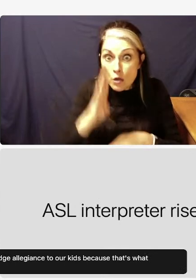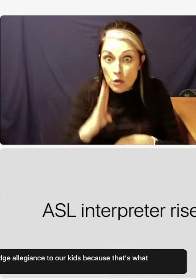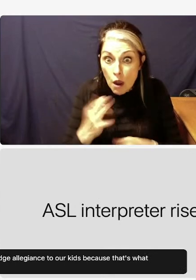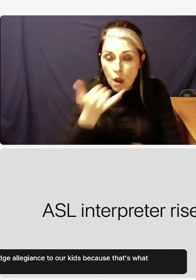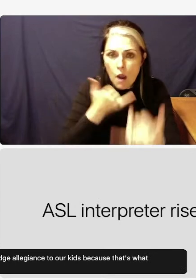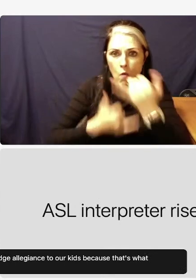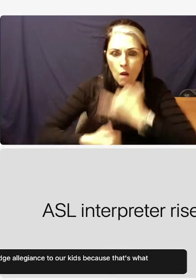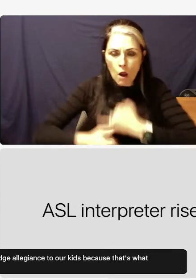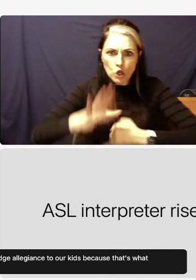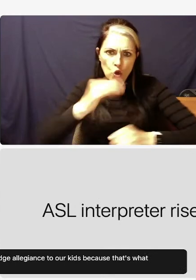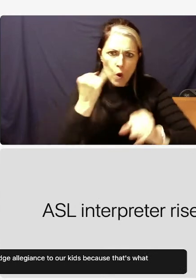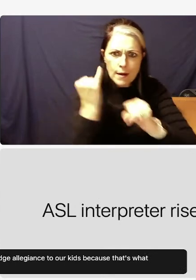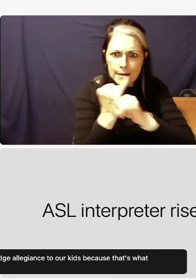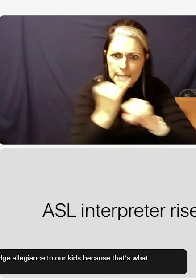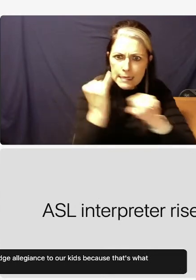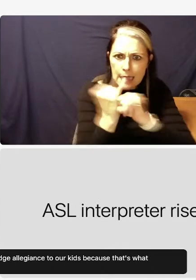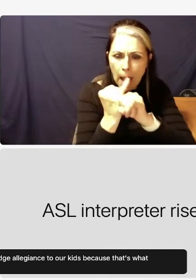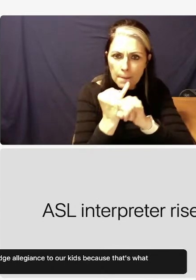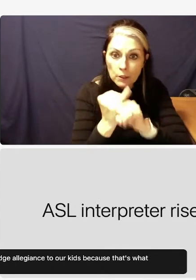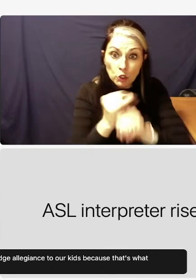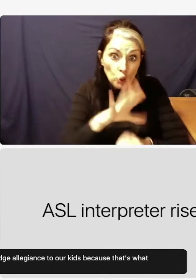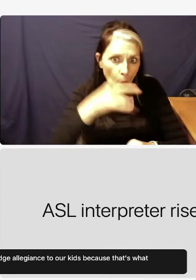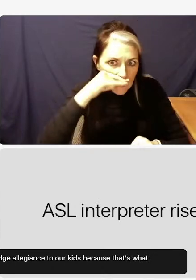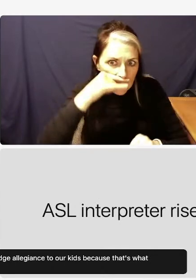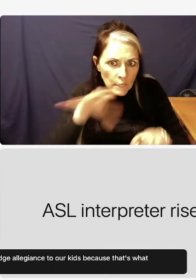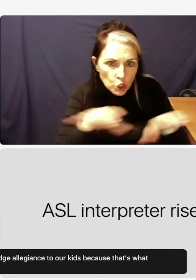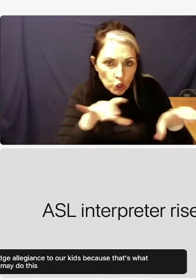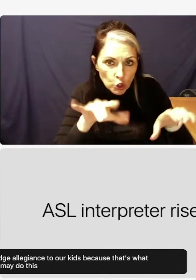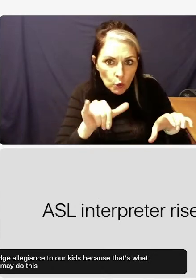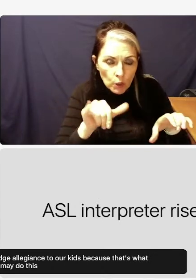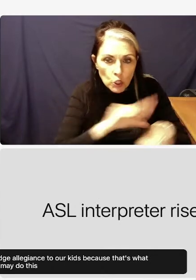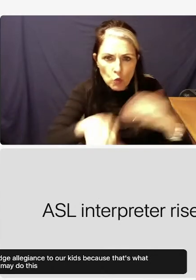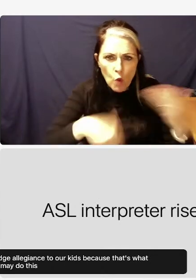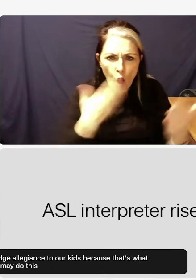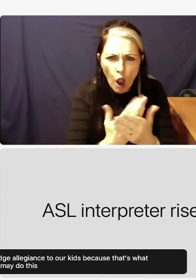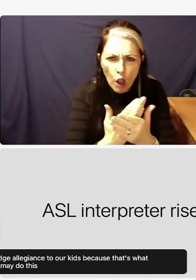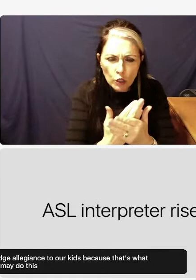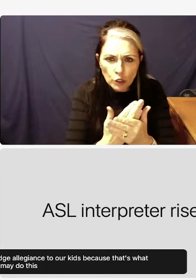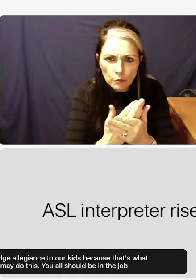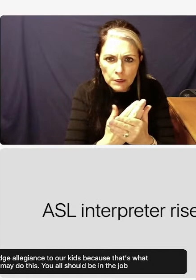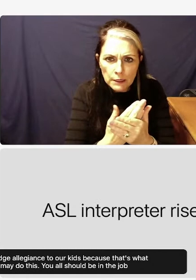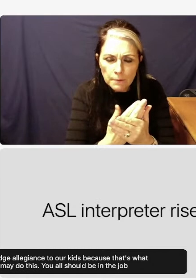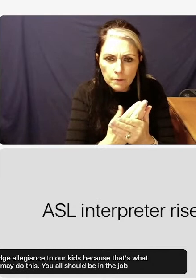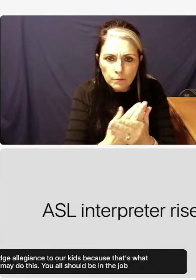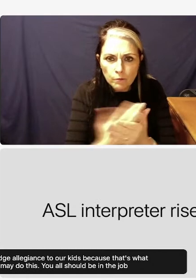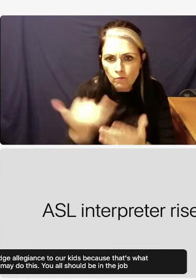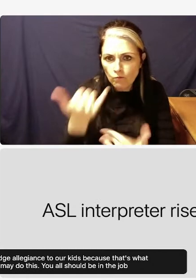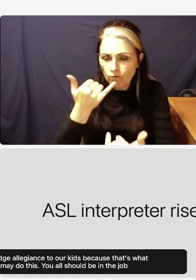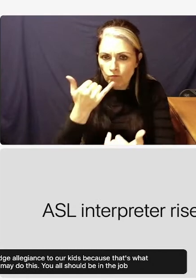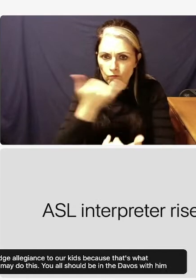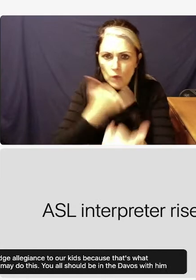campuses of your kids that you may do this you all should be in the gallows with them